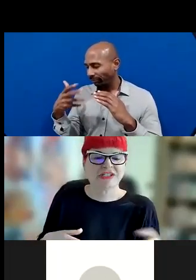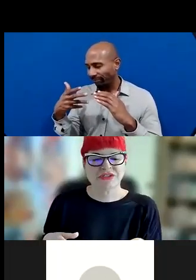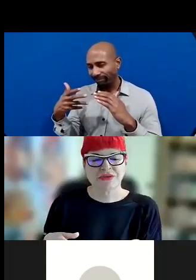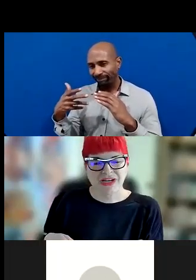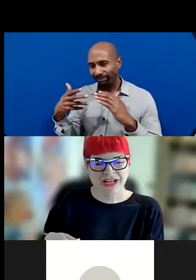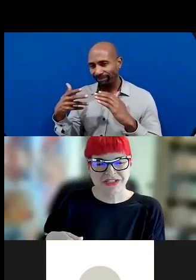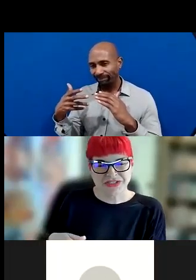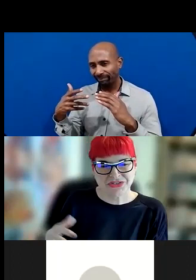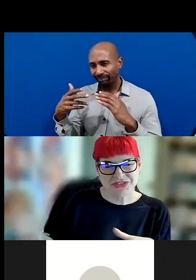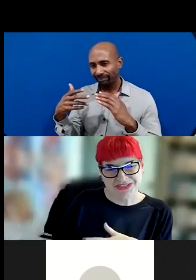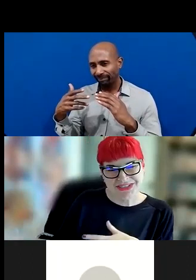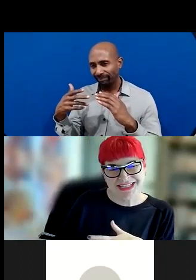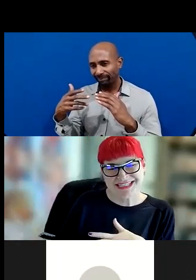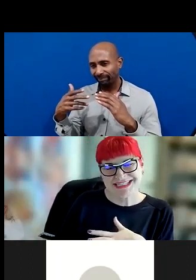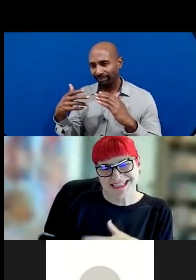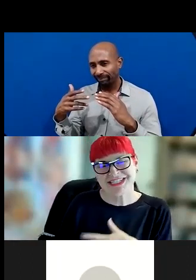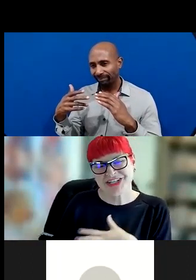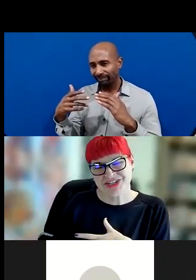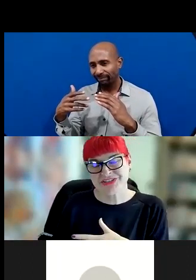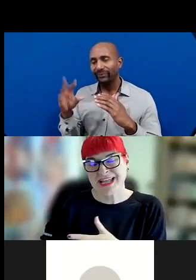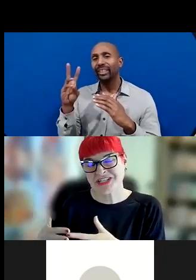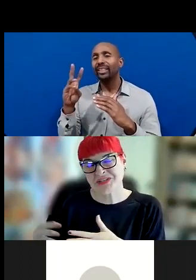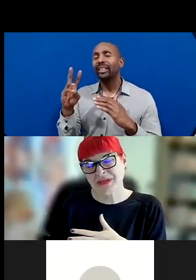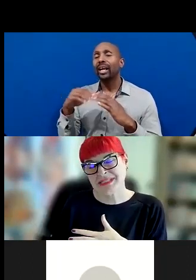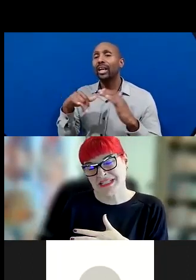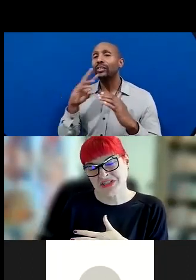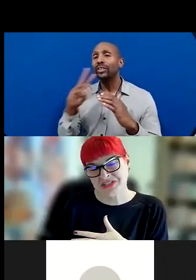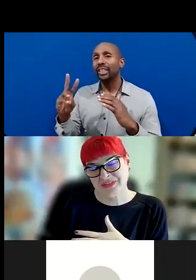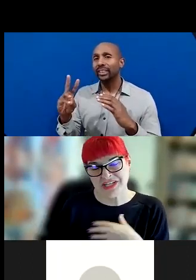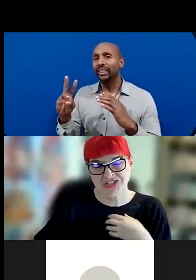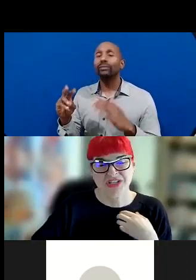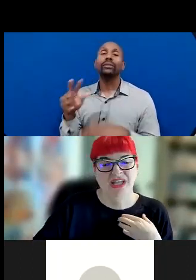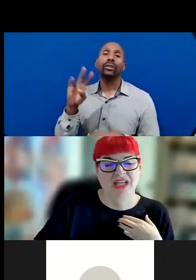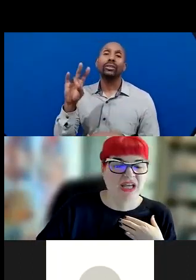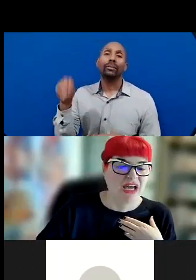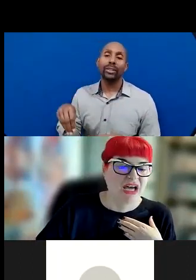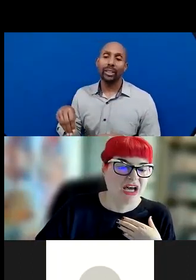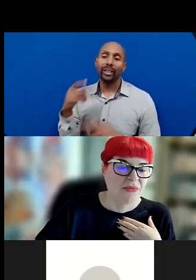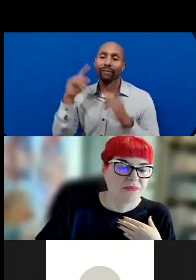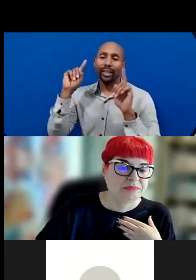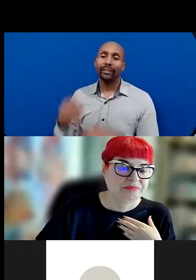for those who are 2 to less than 6 years. So they actually went up to 6 years of age.